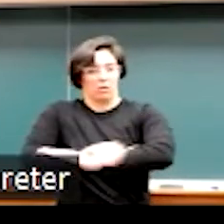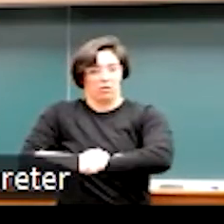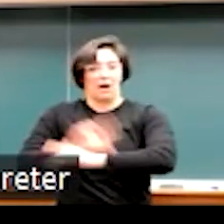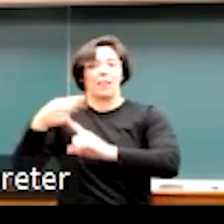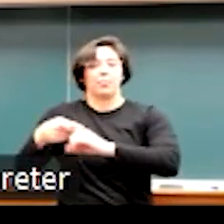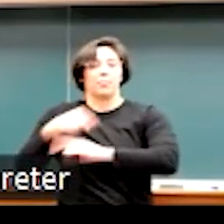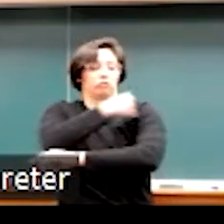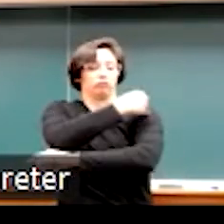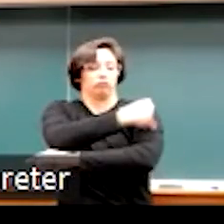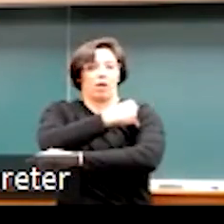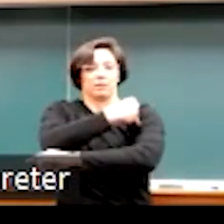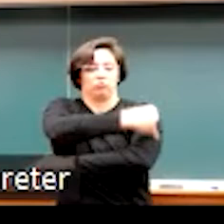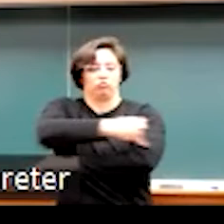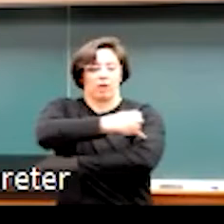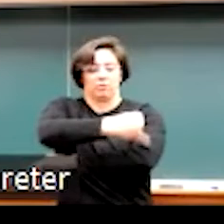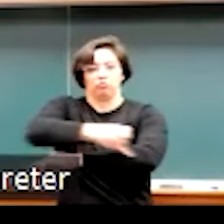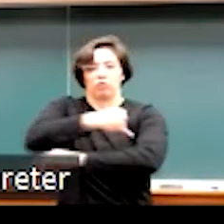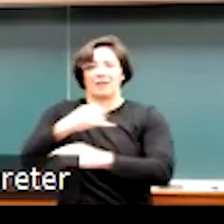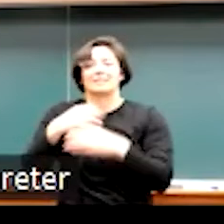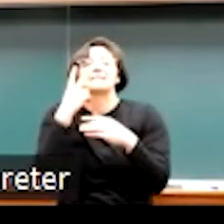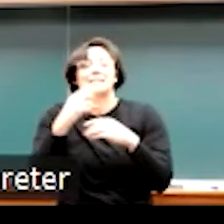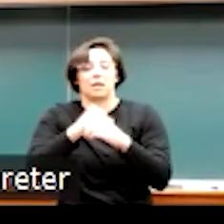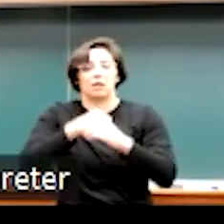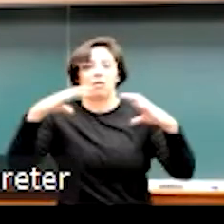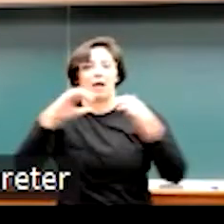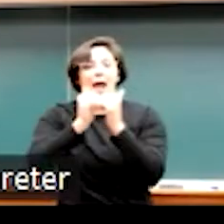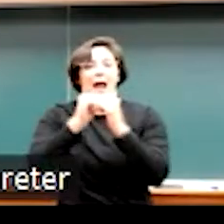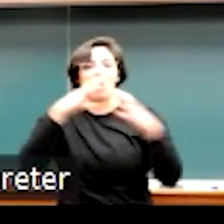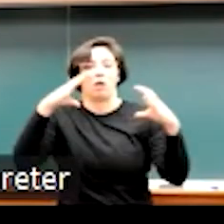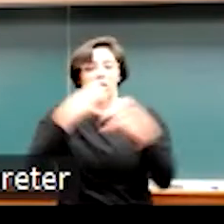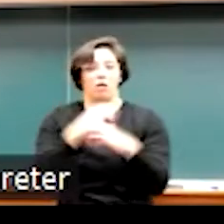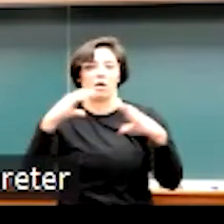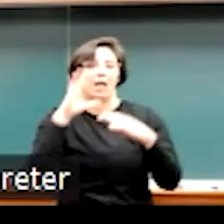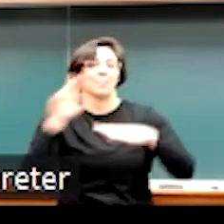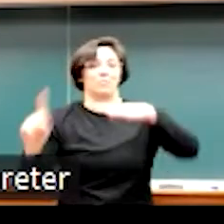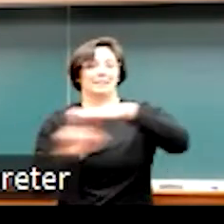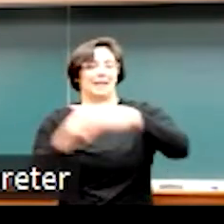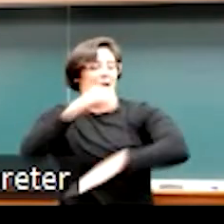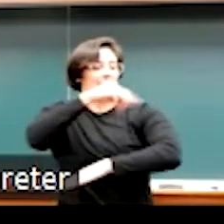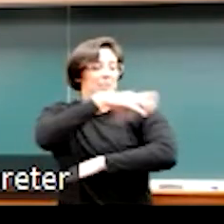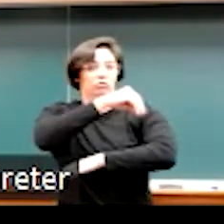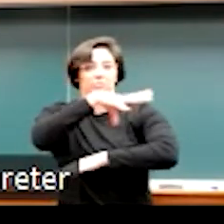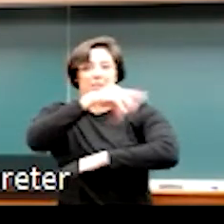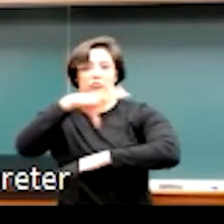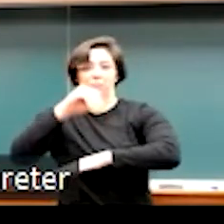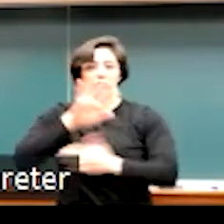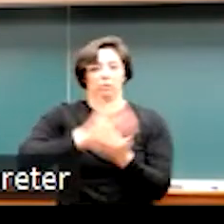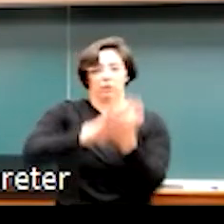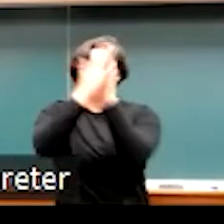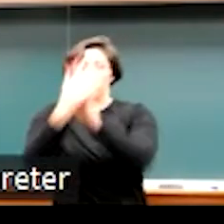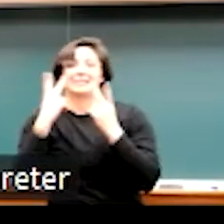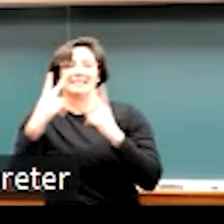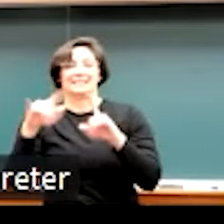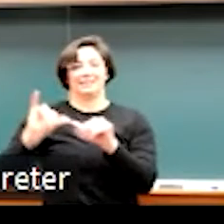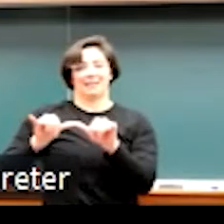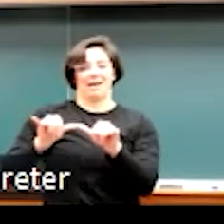then literally trace that area of flare and then scan that. This is what we did at the time anyway, and then compute the area